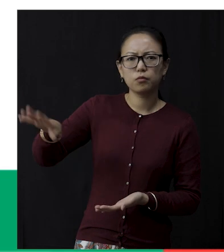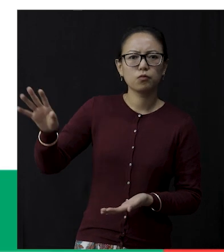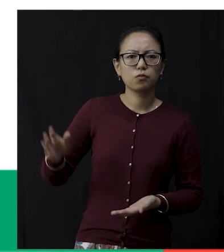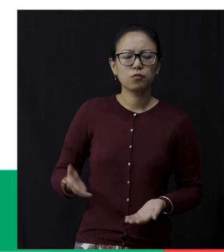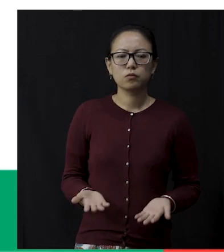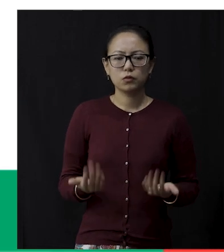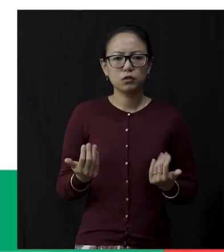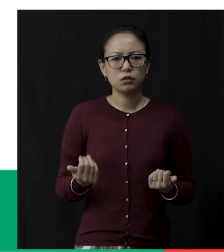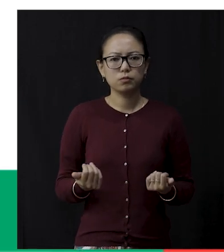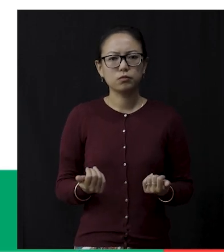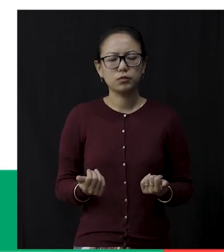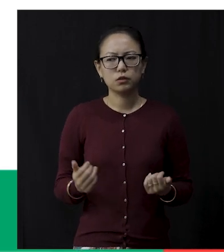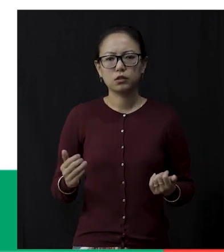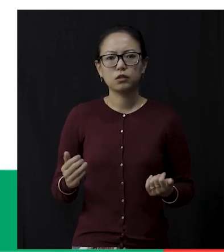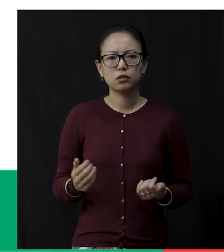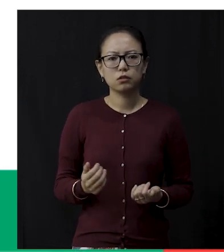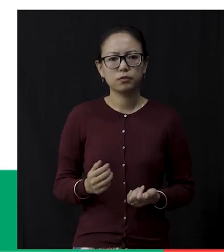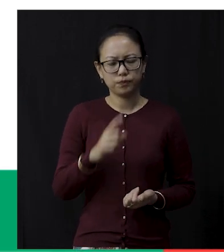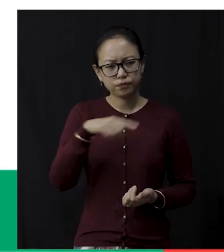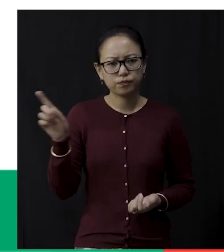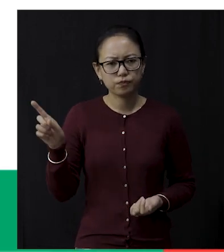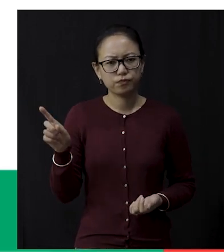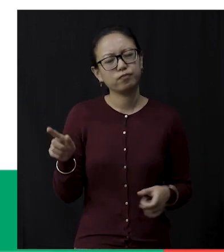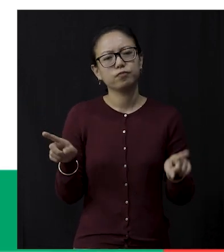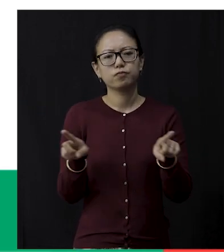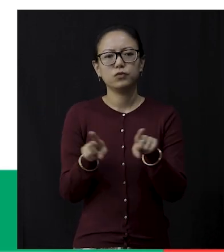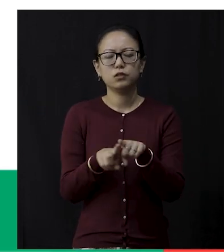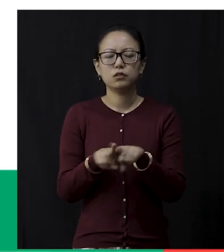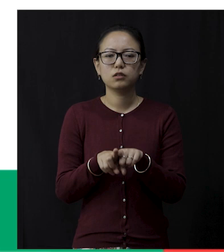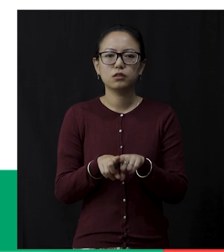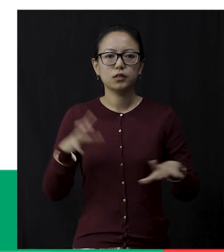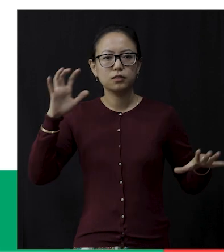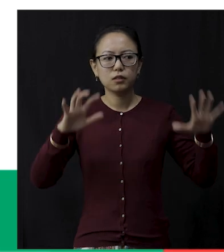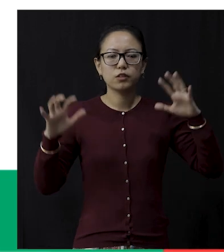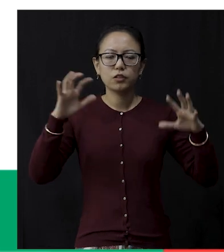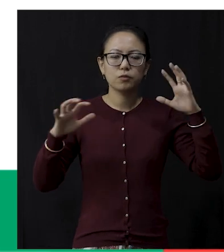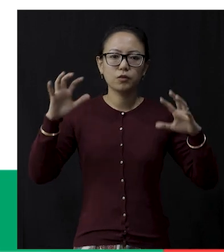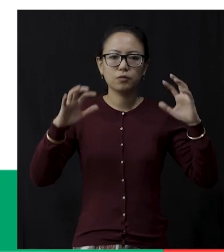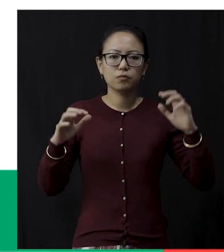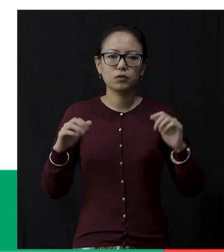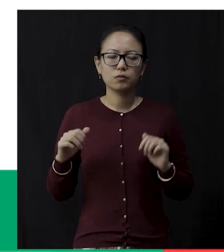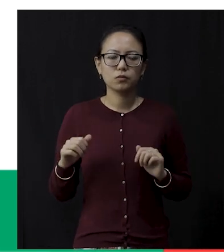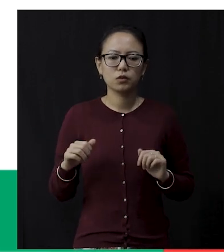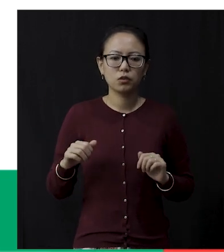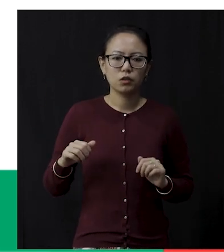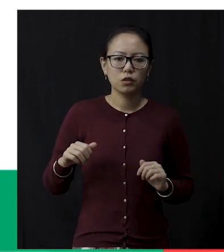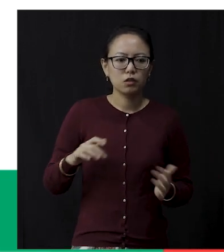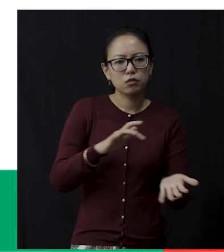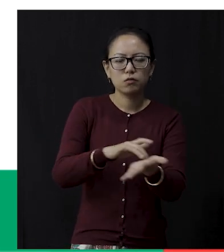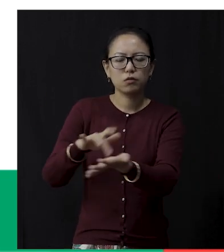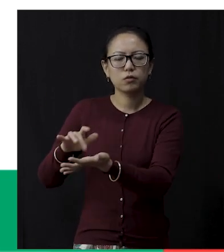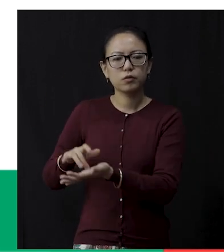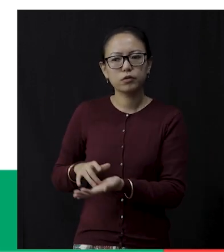can move from one place to another. Okay? We can see here a dog running, a horse,